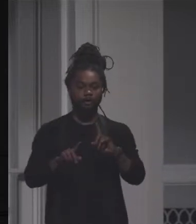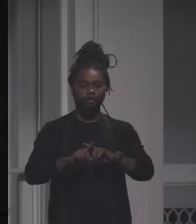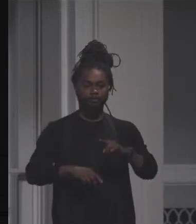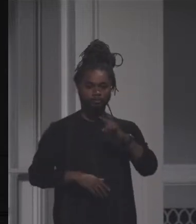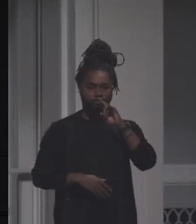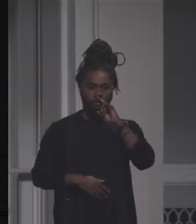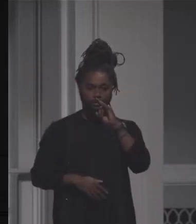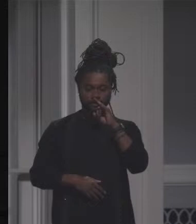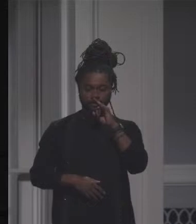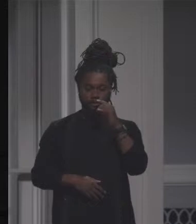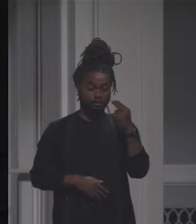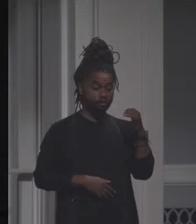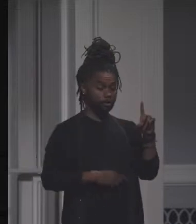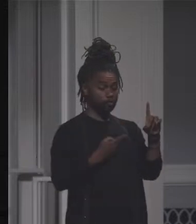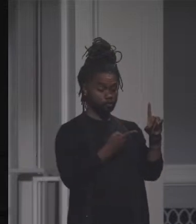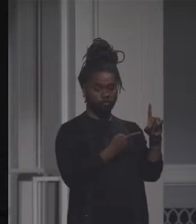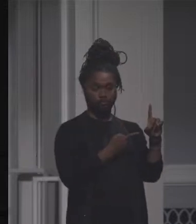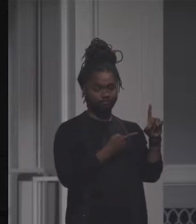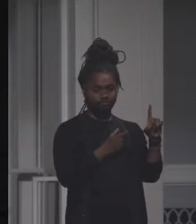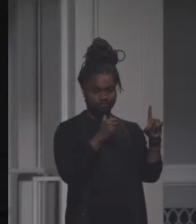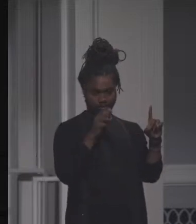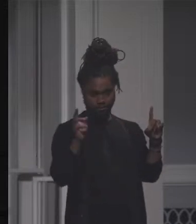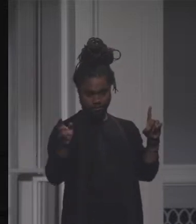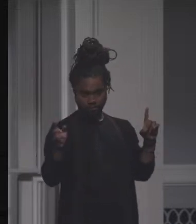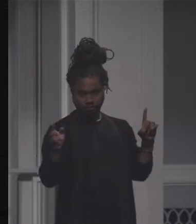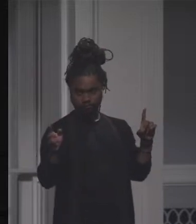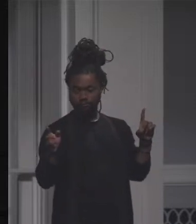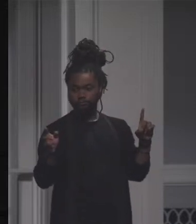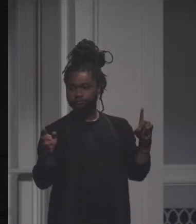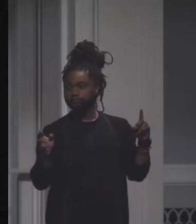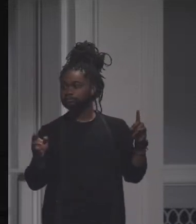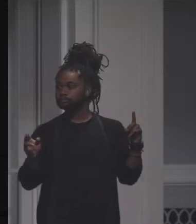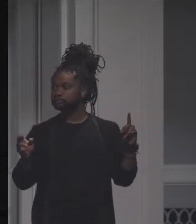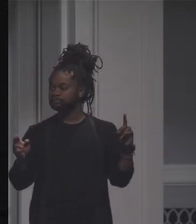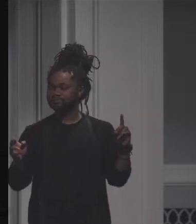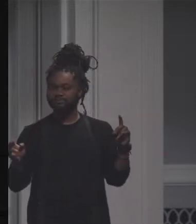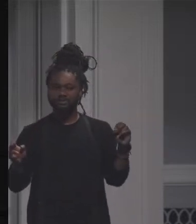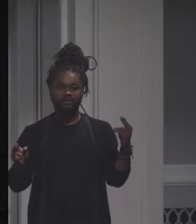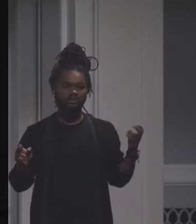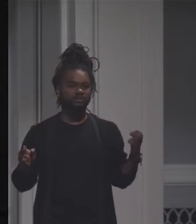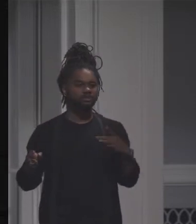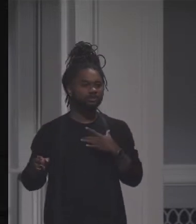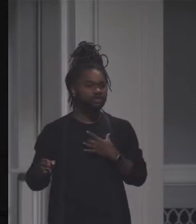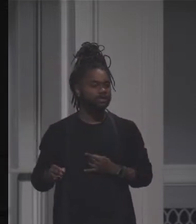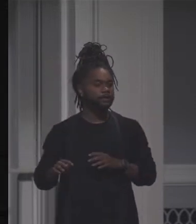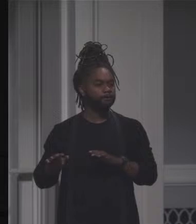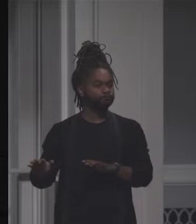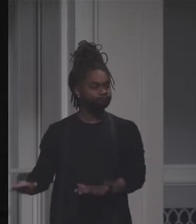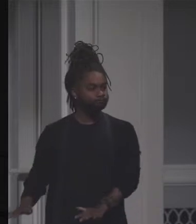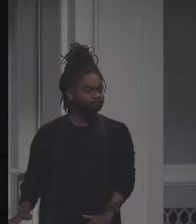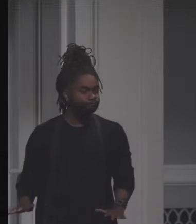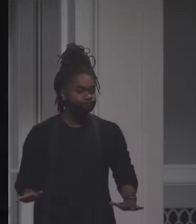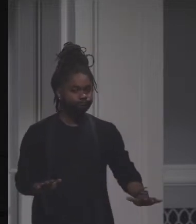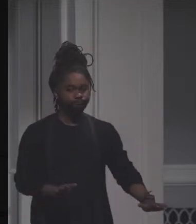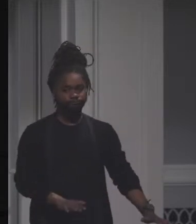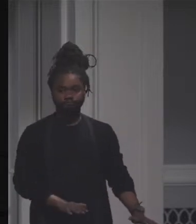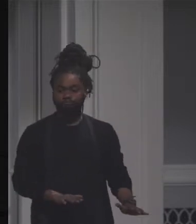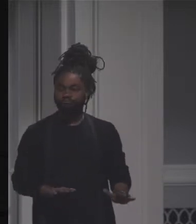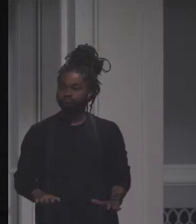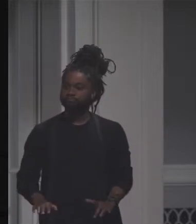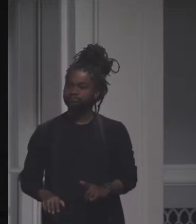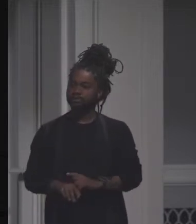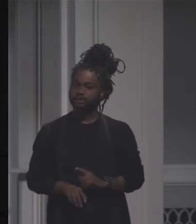child, Hild, did not. She liked the rhythm of her days, time